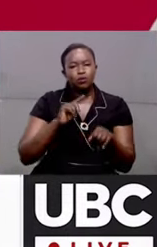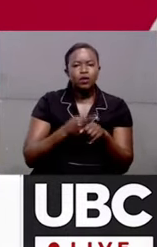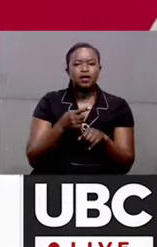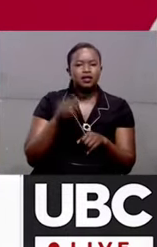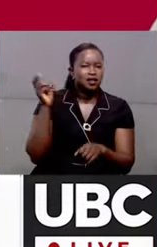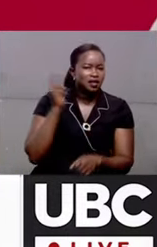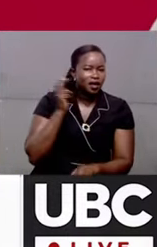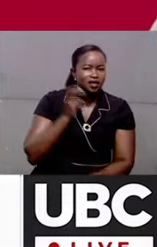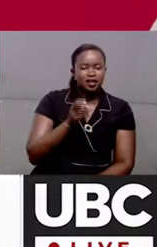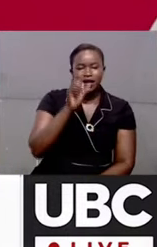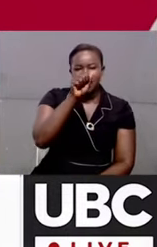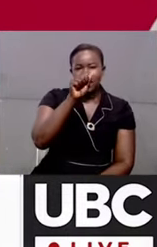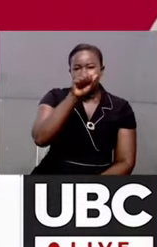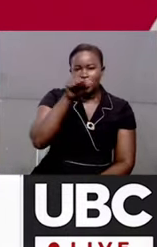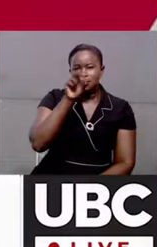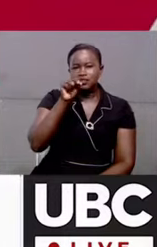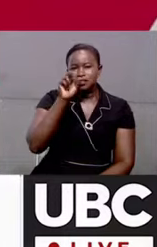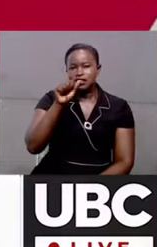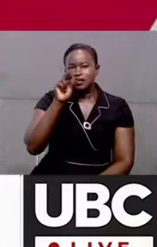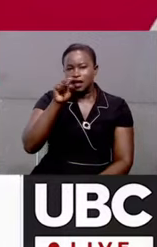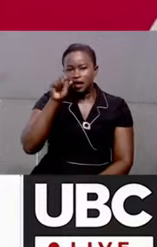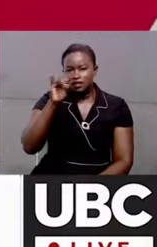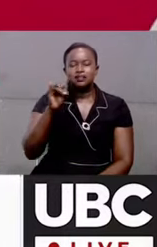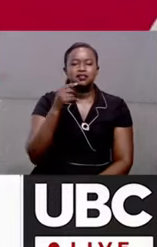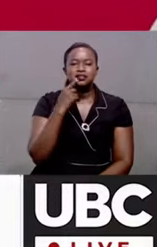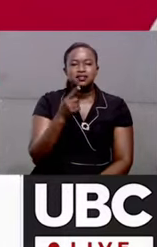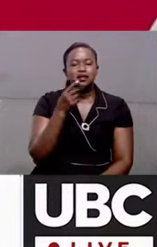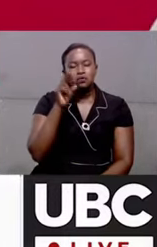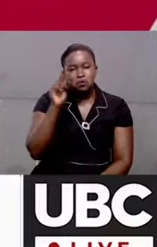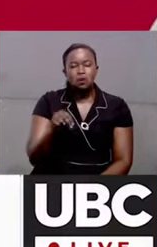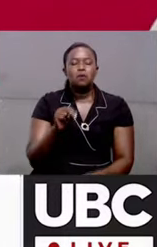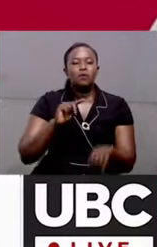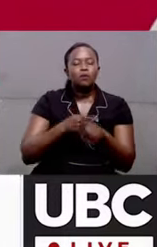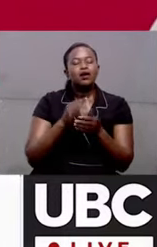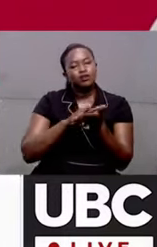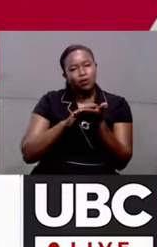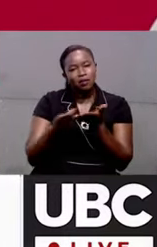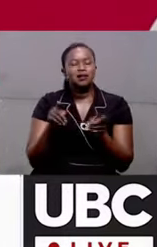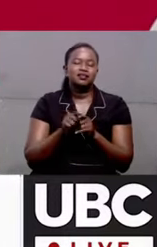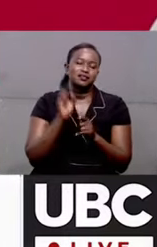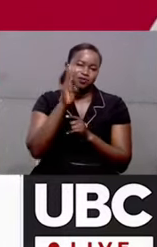saying no, when Hoima is one of the beneficiaries.